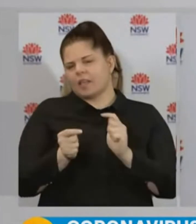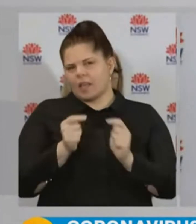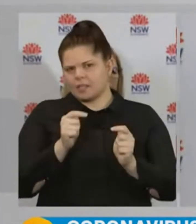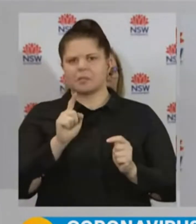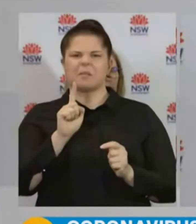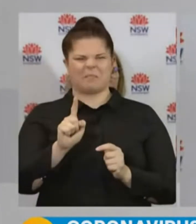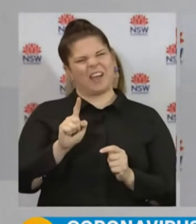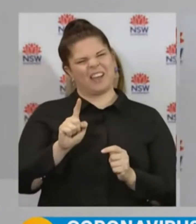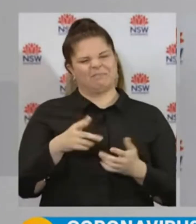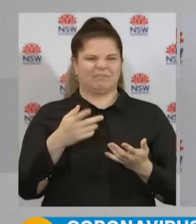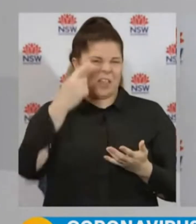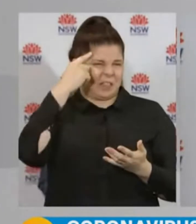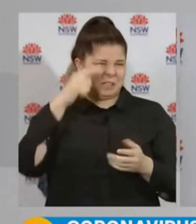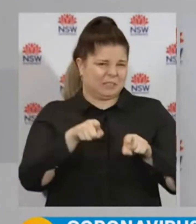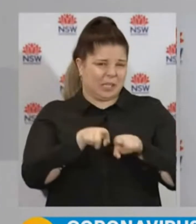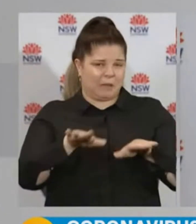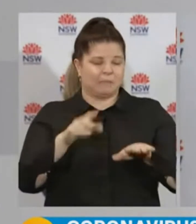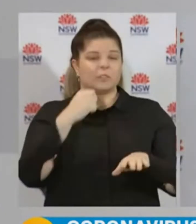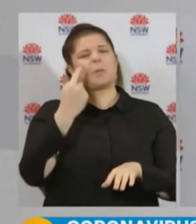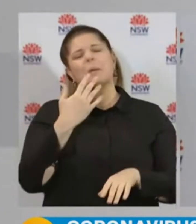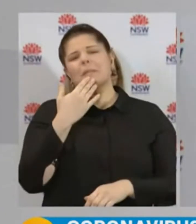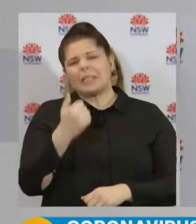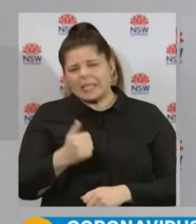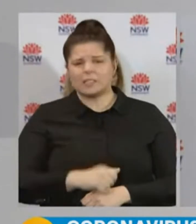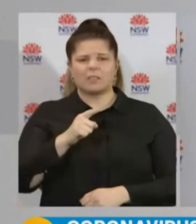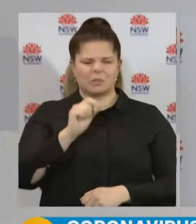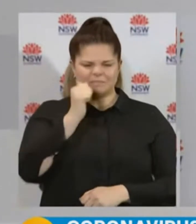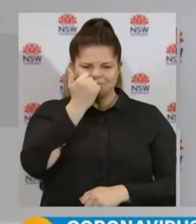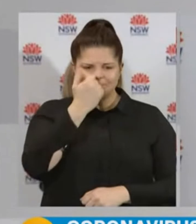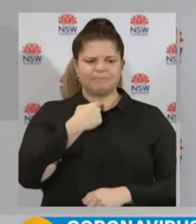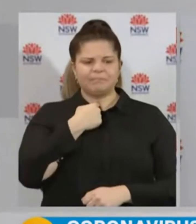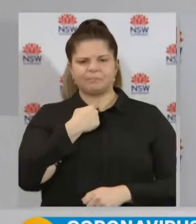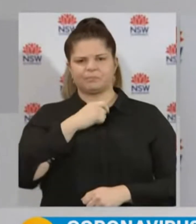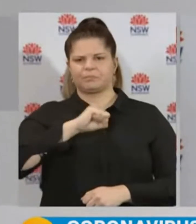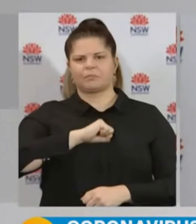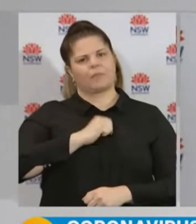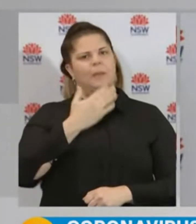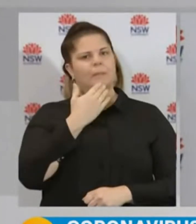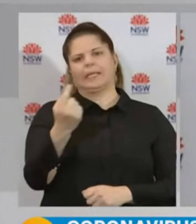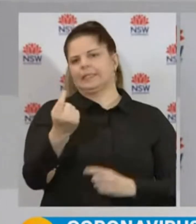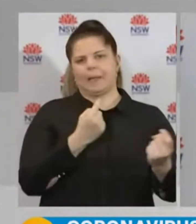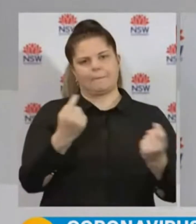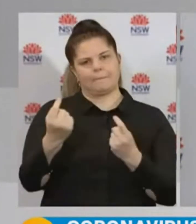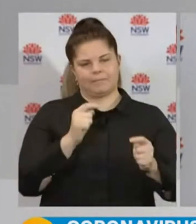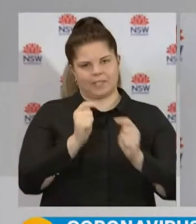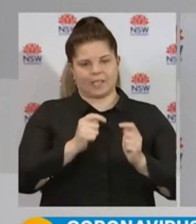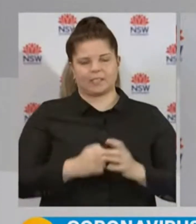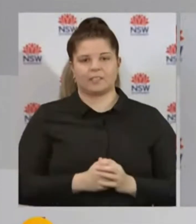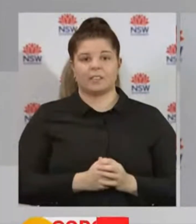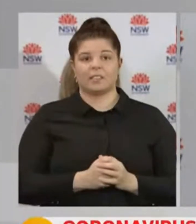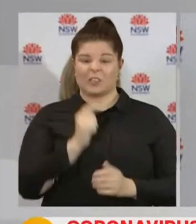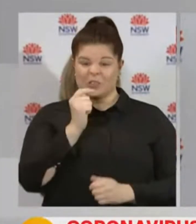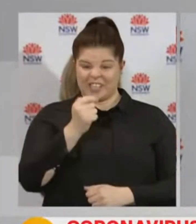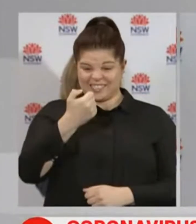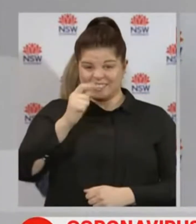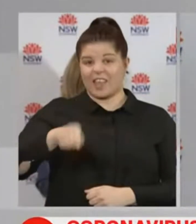you have the slightest symptom, the mildest symptom, please come forward and get tested. But thank you to the nearly 6,000 people who got tested